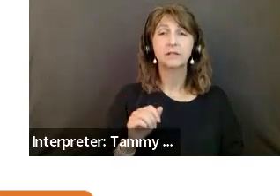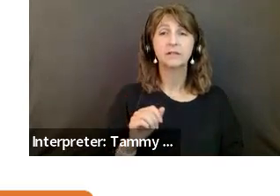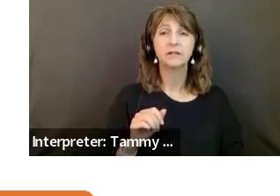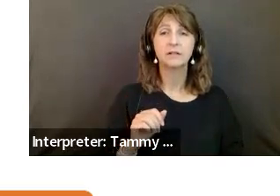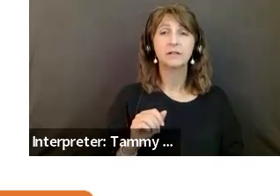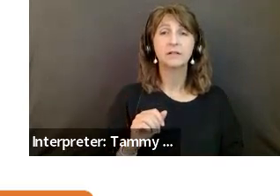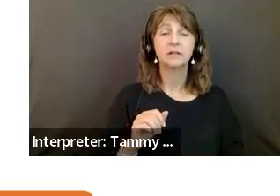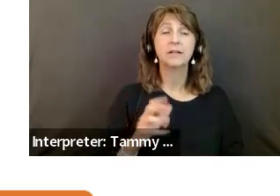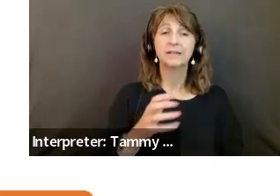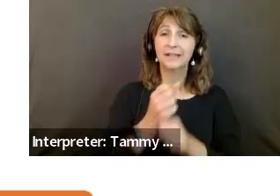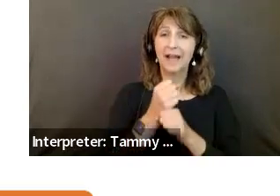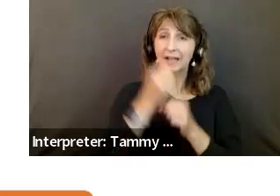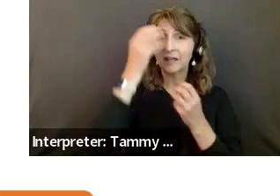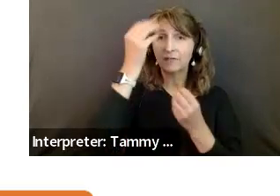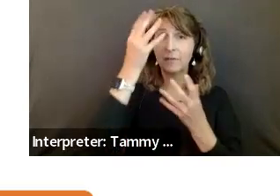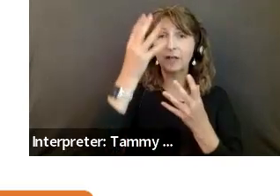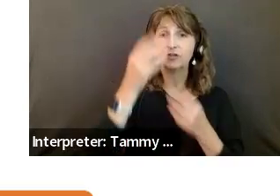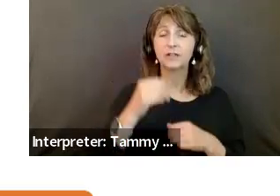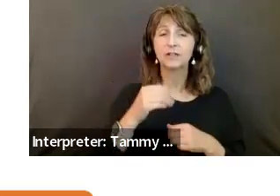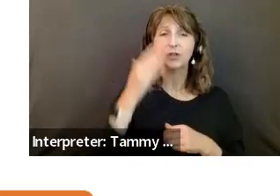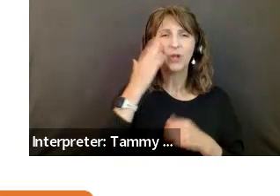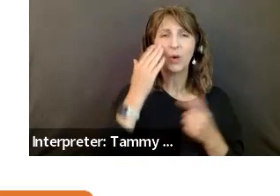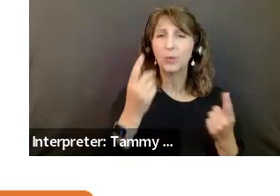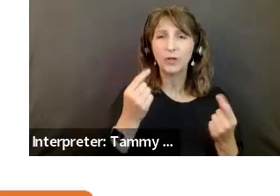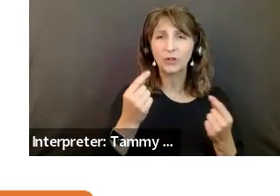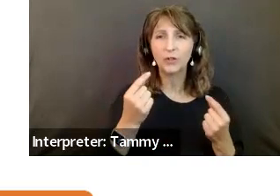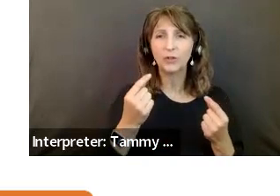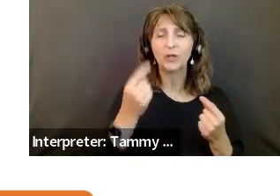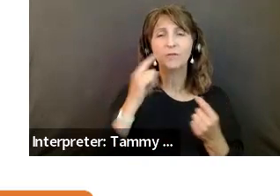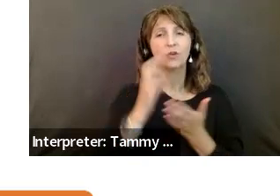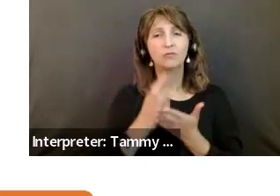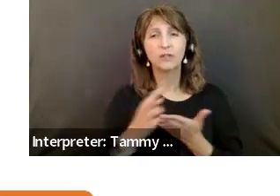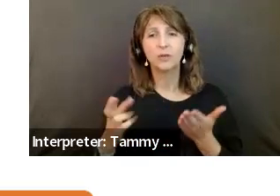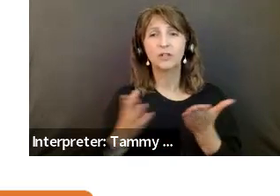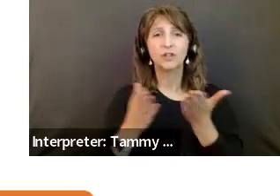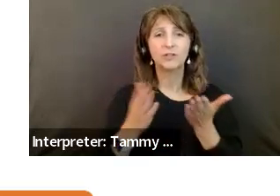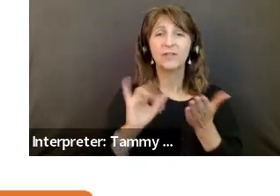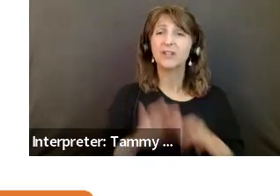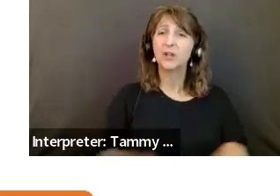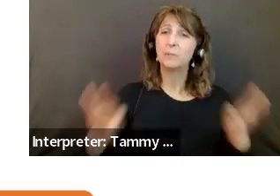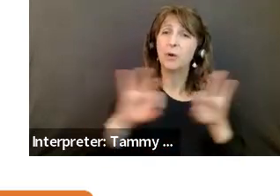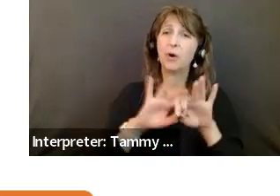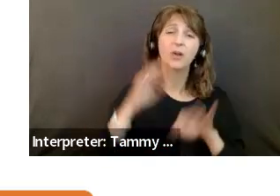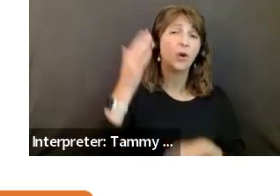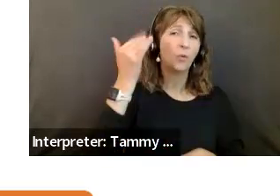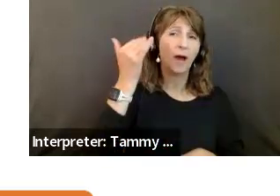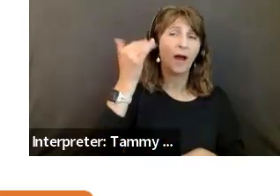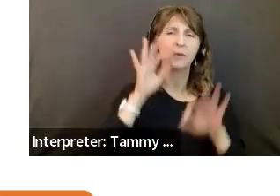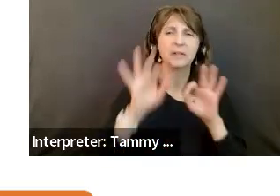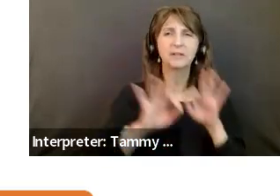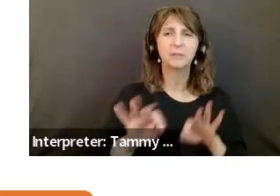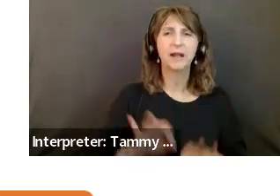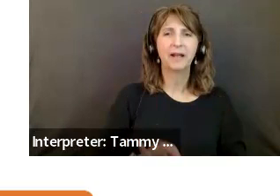have information and to have guidance to know what to do to get resources and services for their children with disabilities.